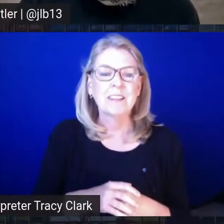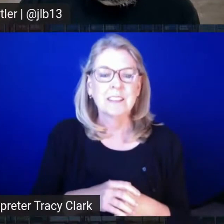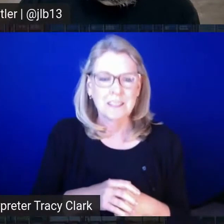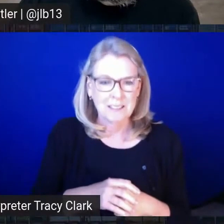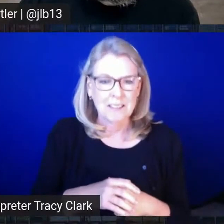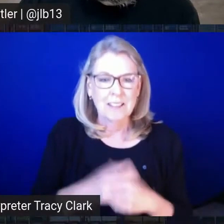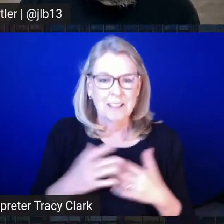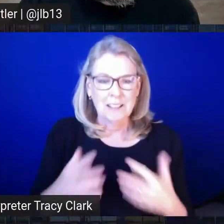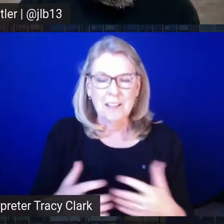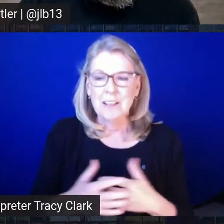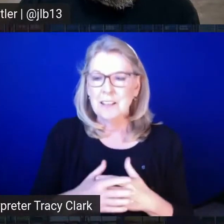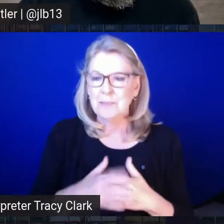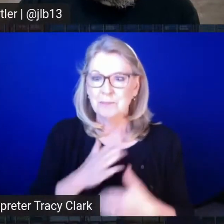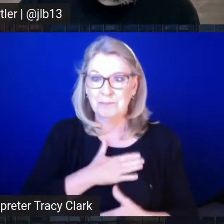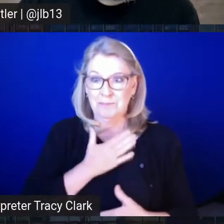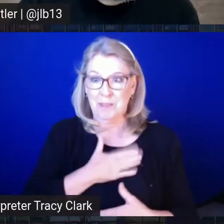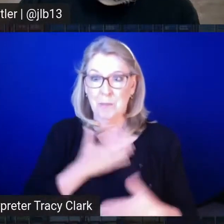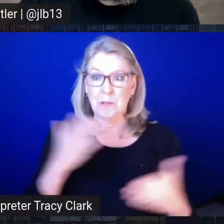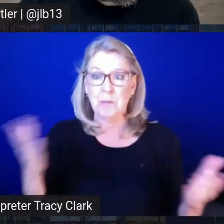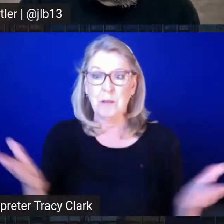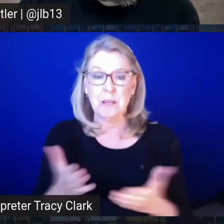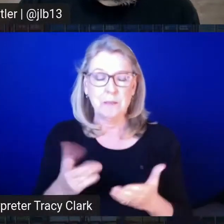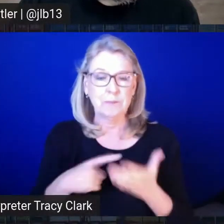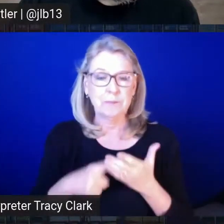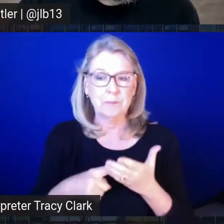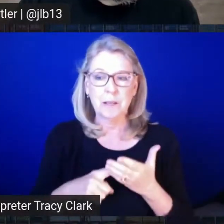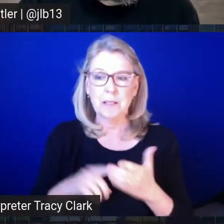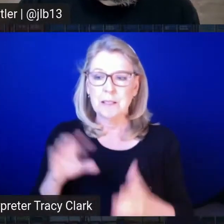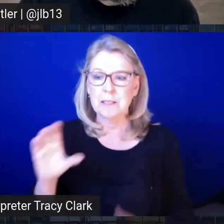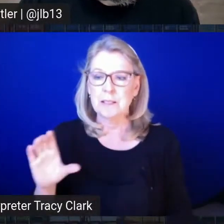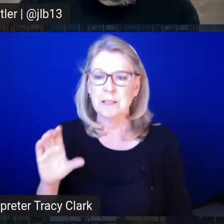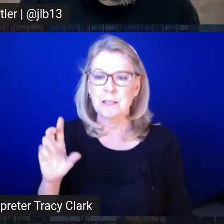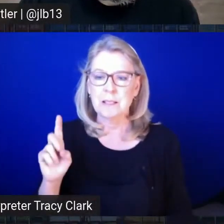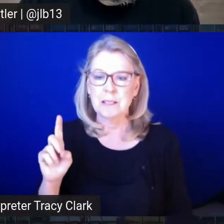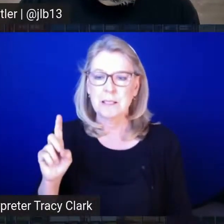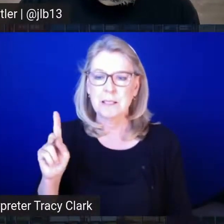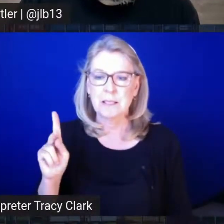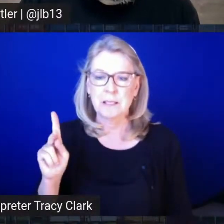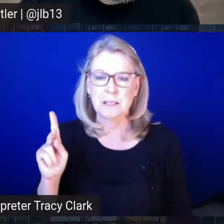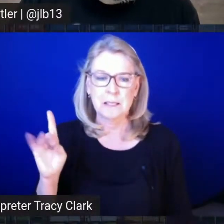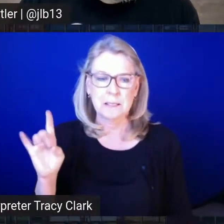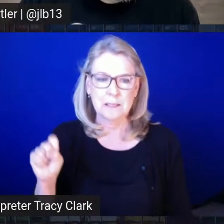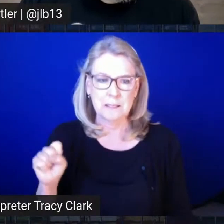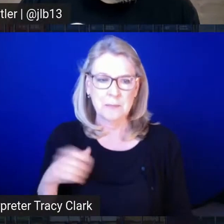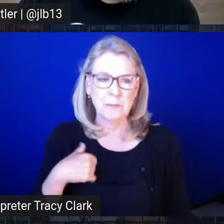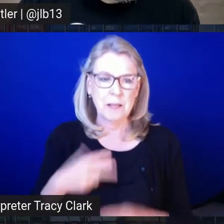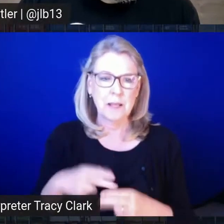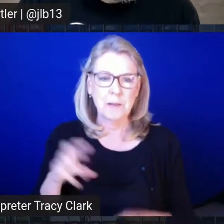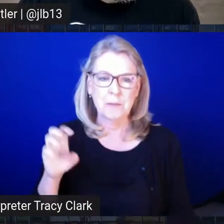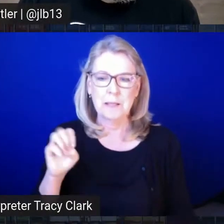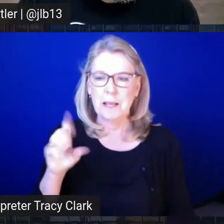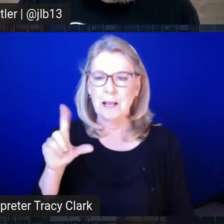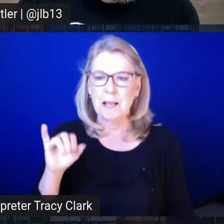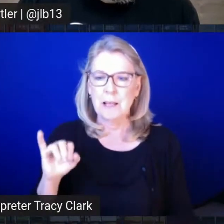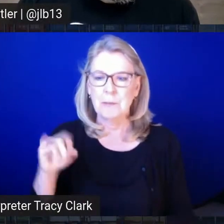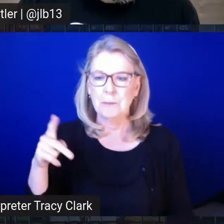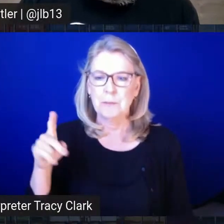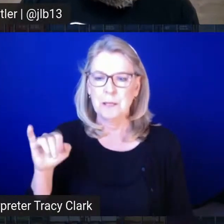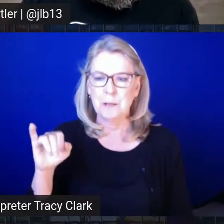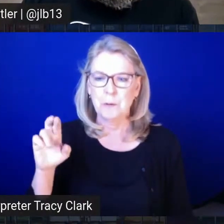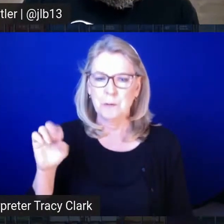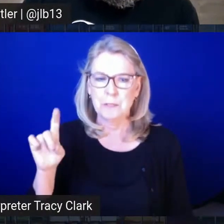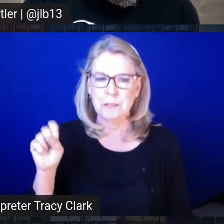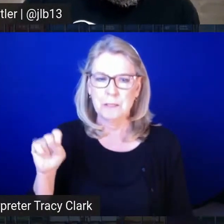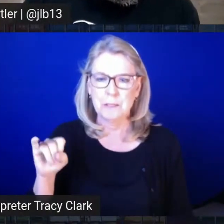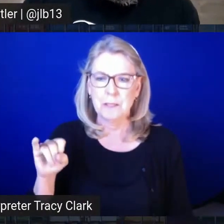So really happy to be here to talk about CDK8s. My name is Eli Polonsky. I'm a software development engineer at AWS,